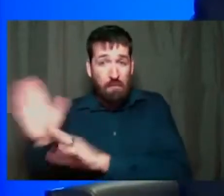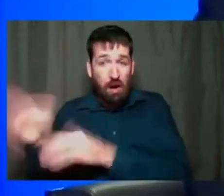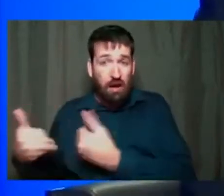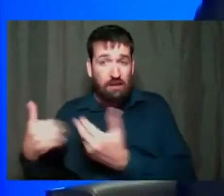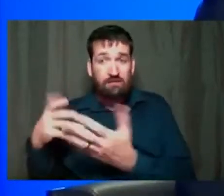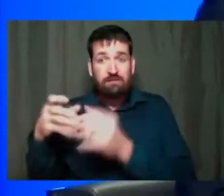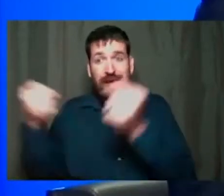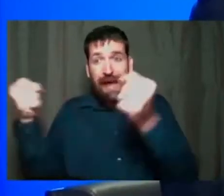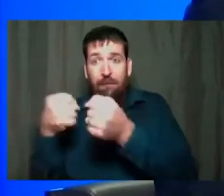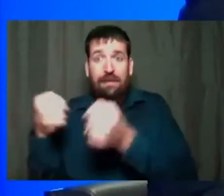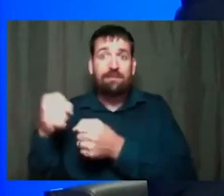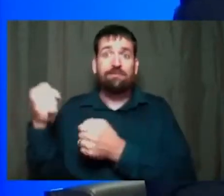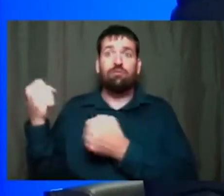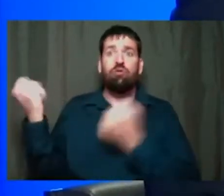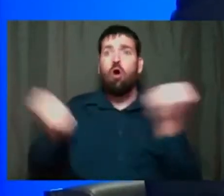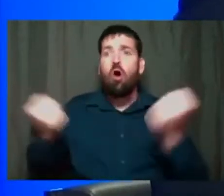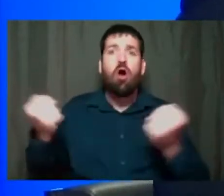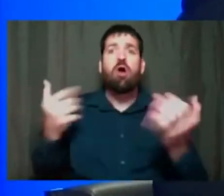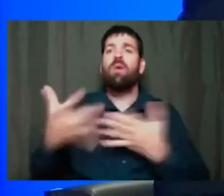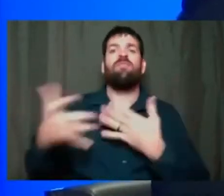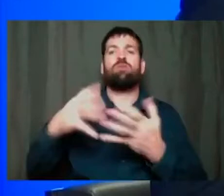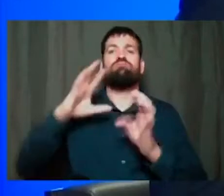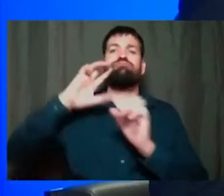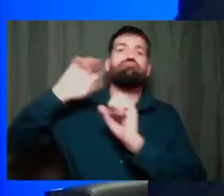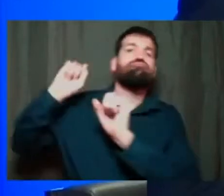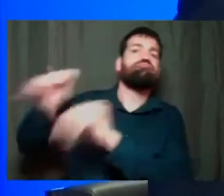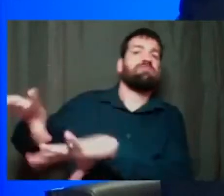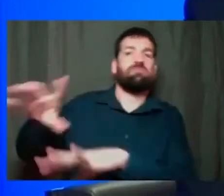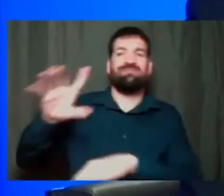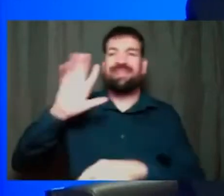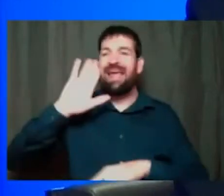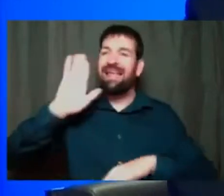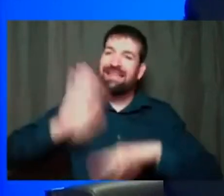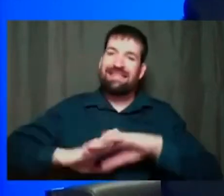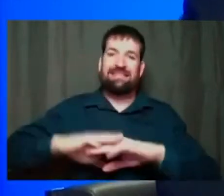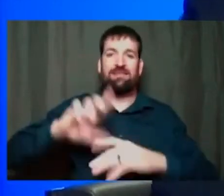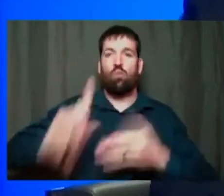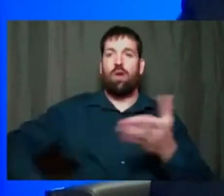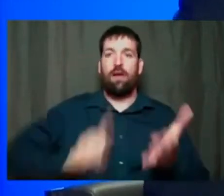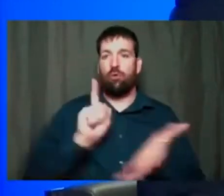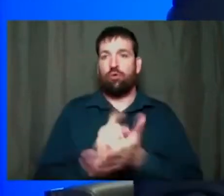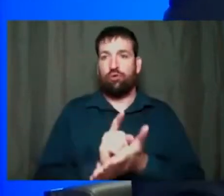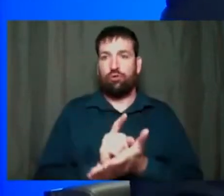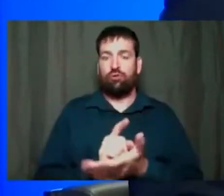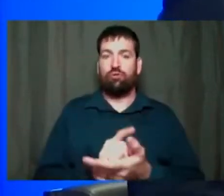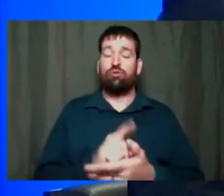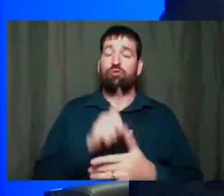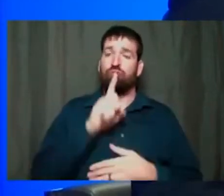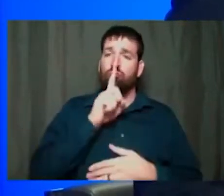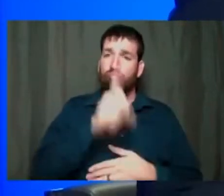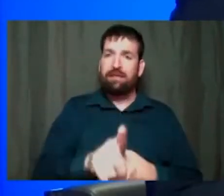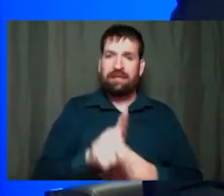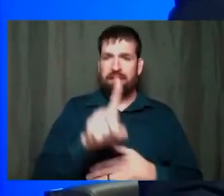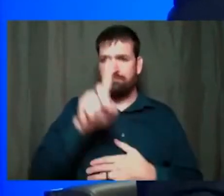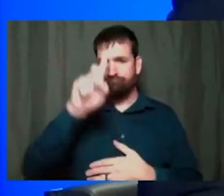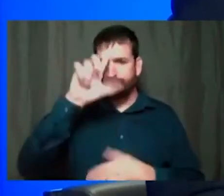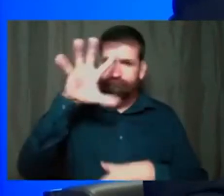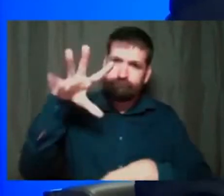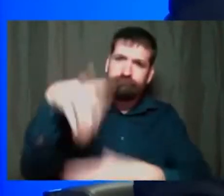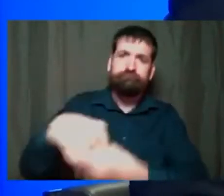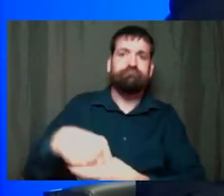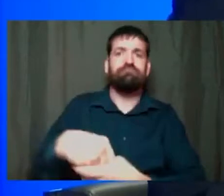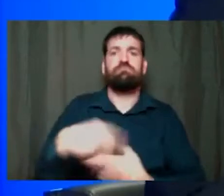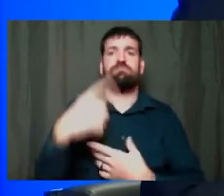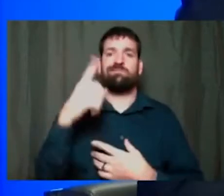car, wherever it is, that you can't get to it for at least an hour. And really mindfully engage with the people for whom you